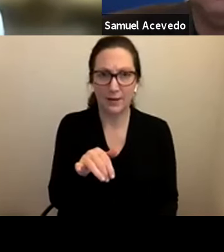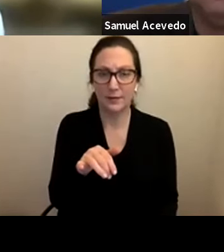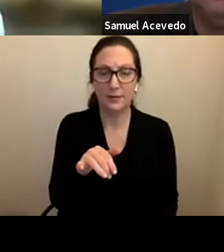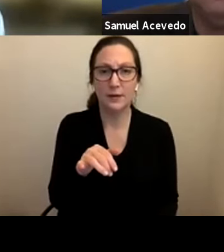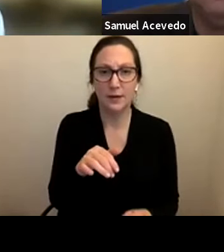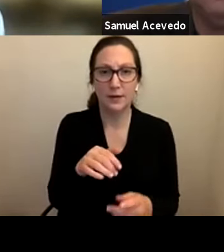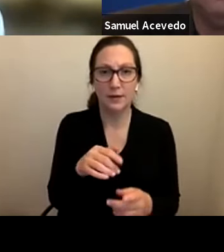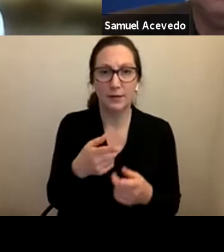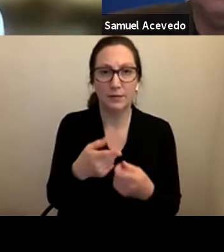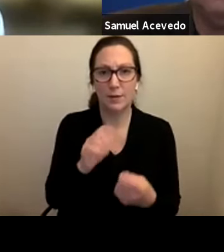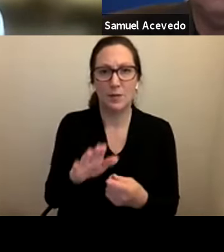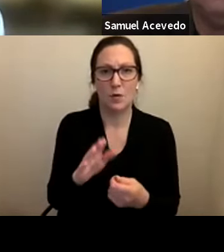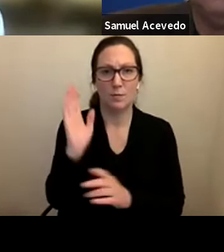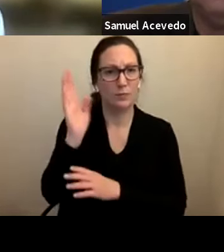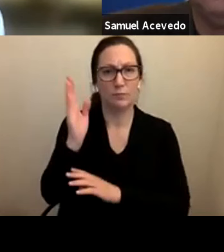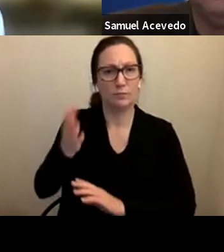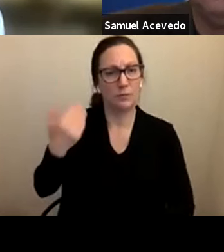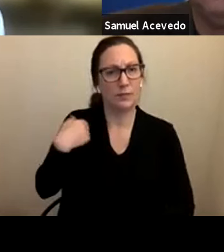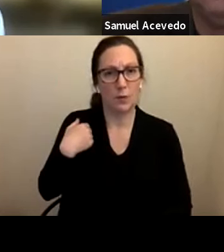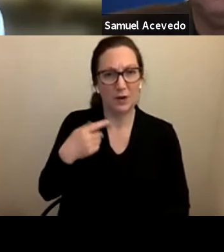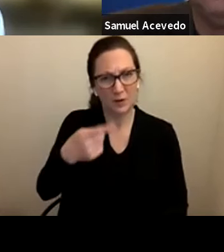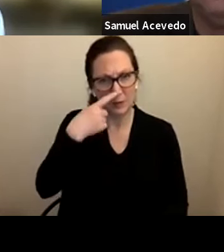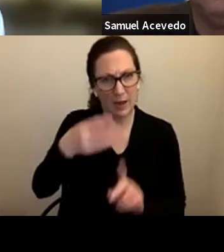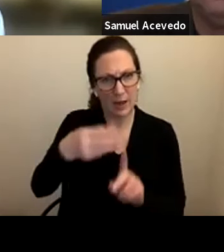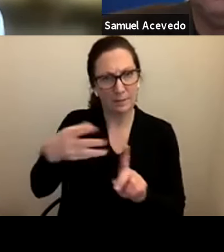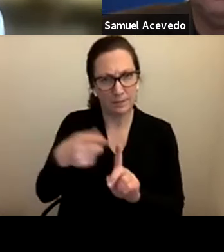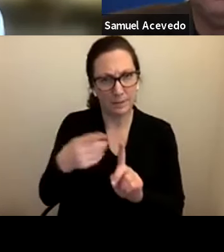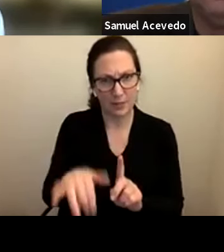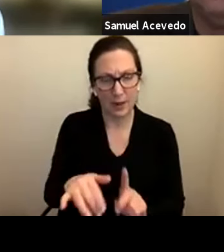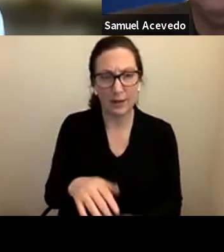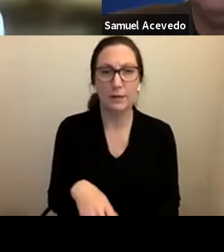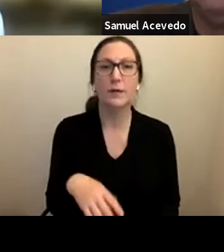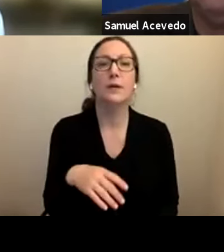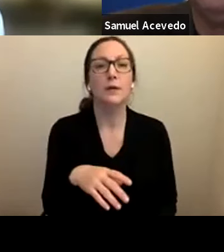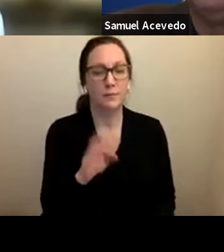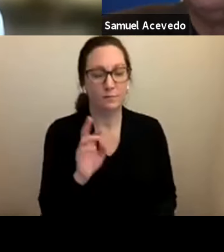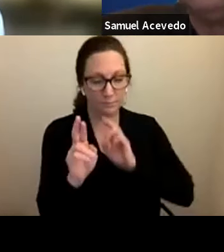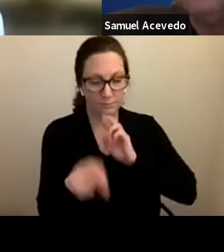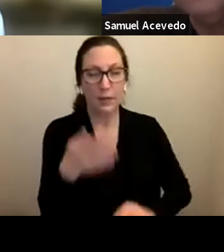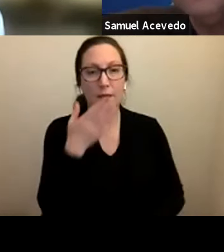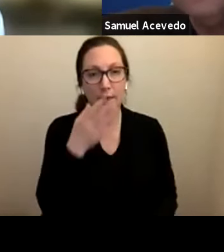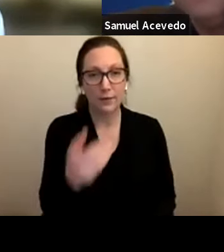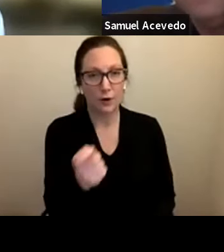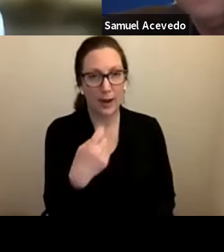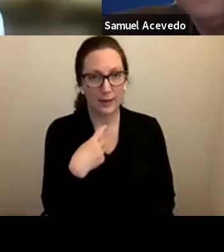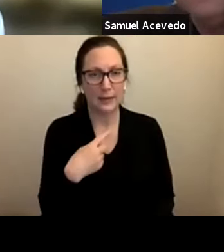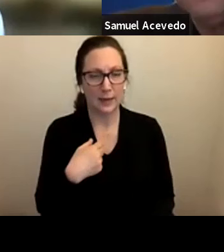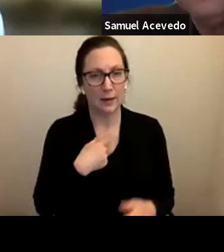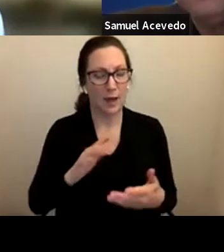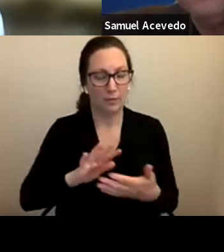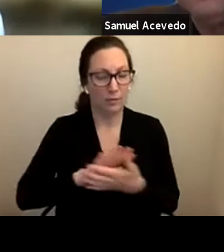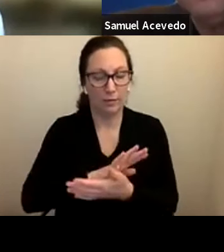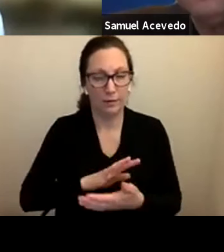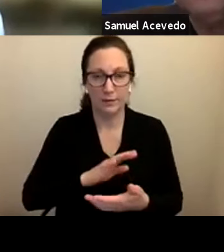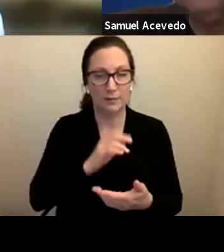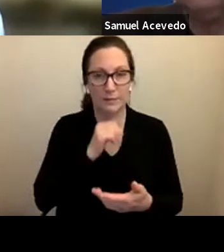in your remarks. Could you elaborate on that? Thank you for asking the question, because I passed over that kind of